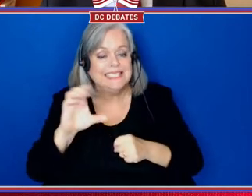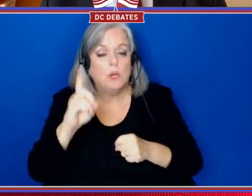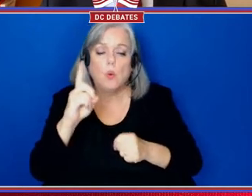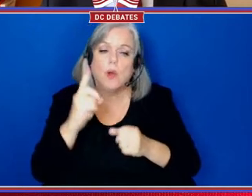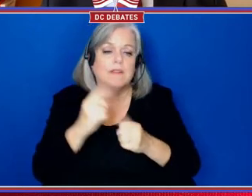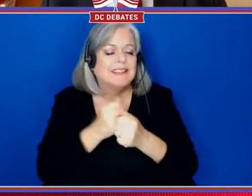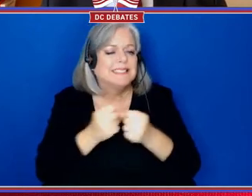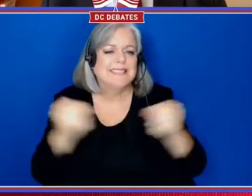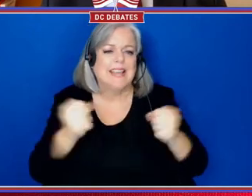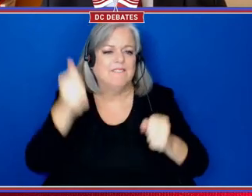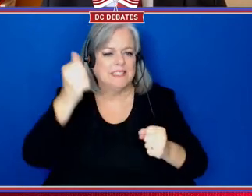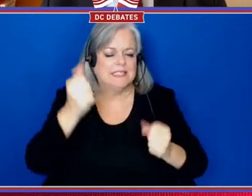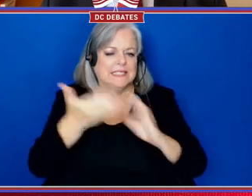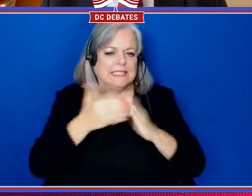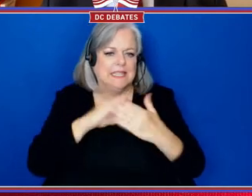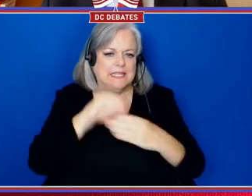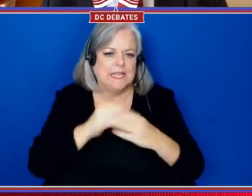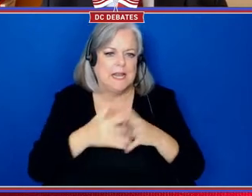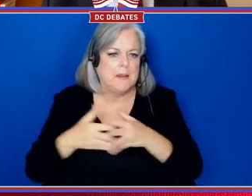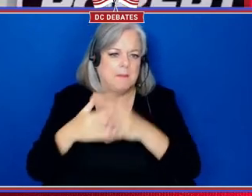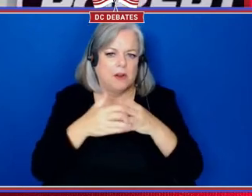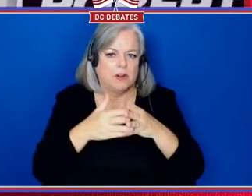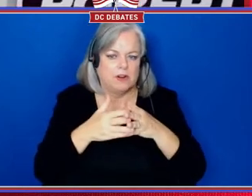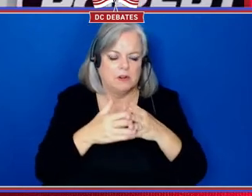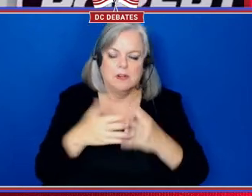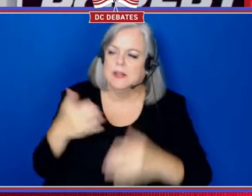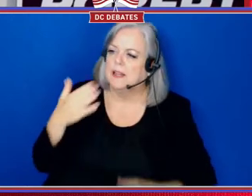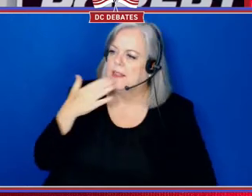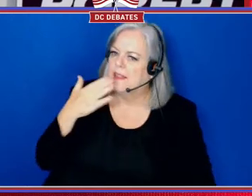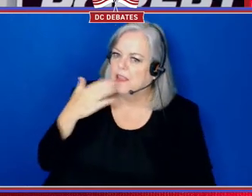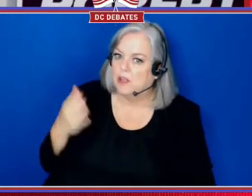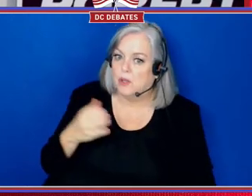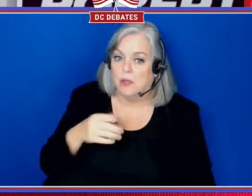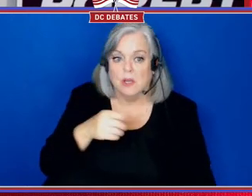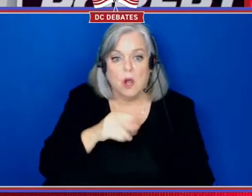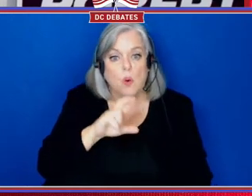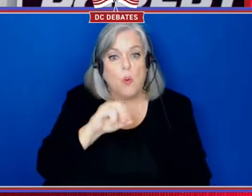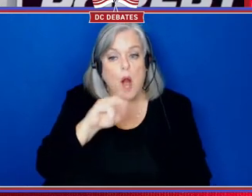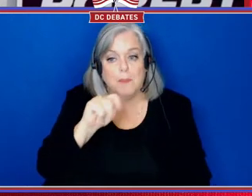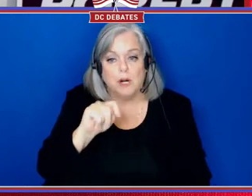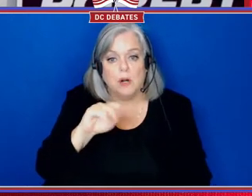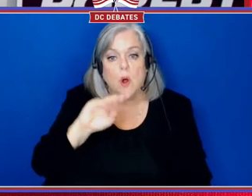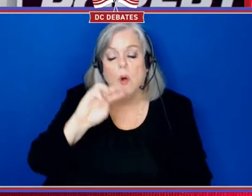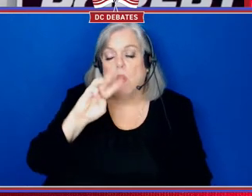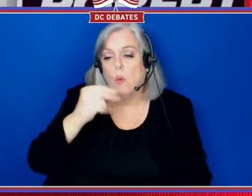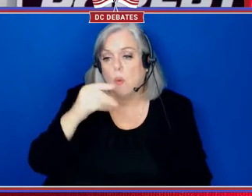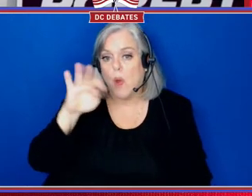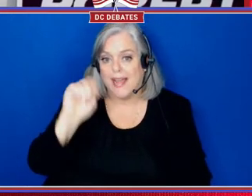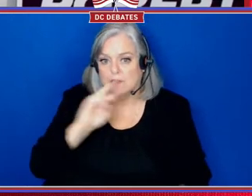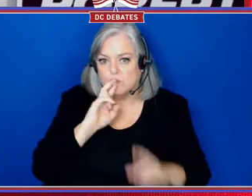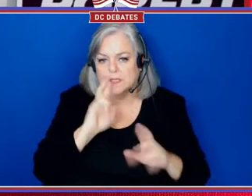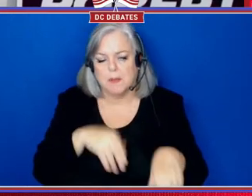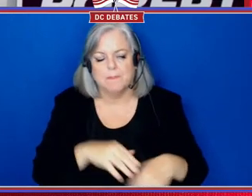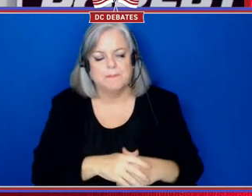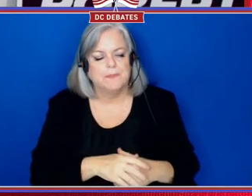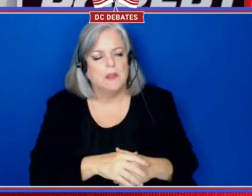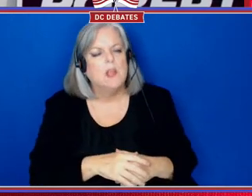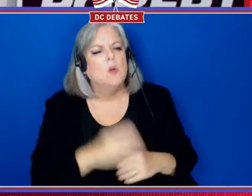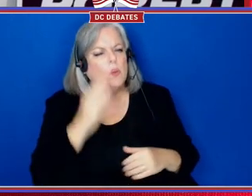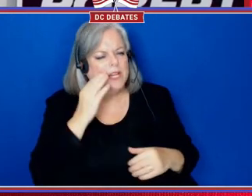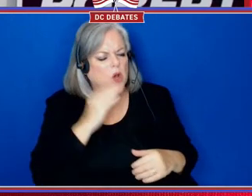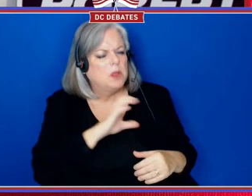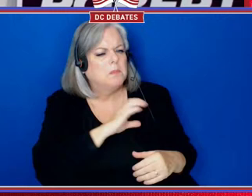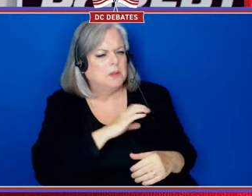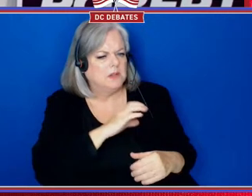up? I did. And so we know that police are an important part of our public safety